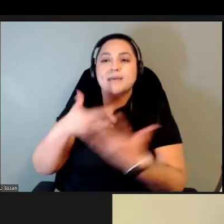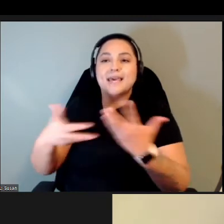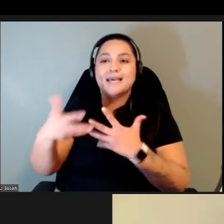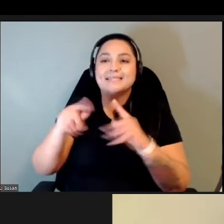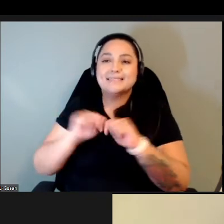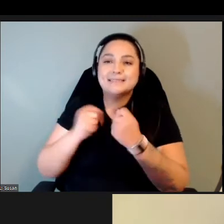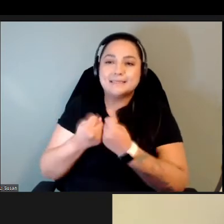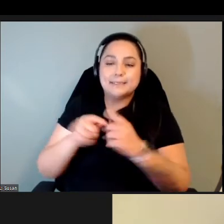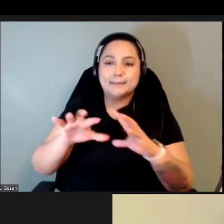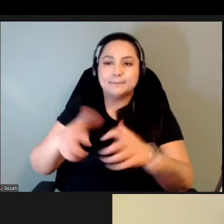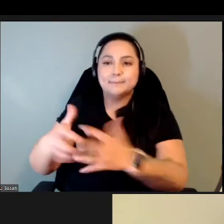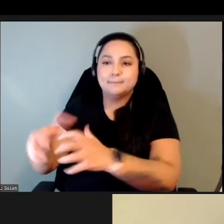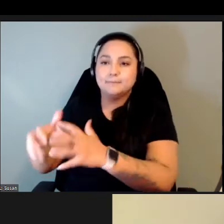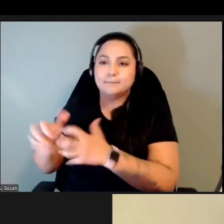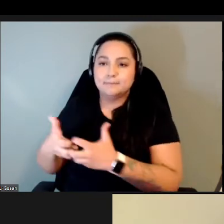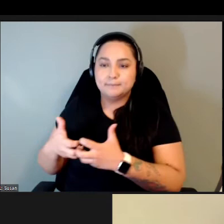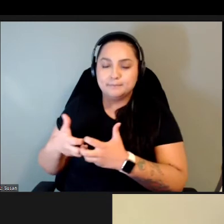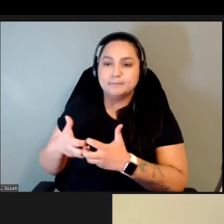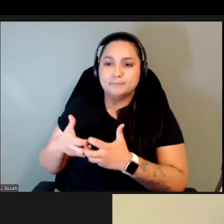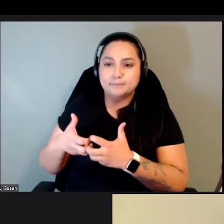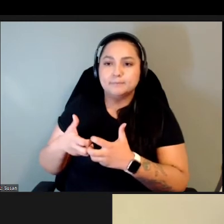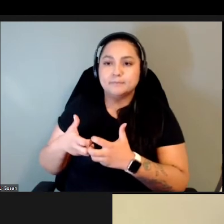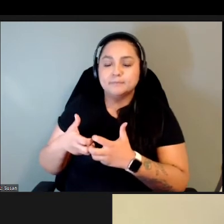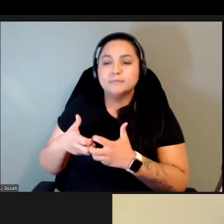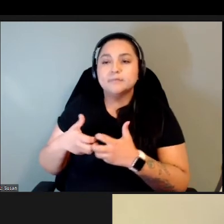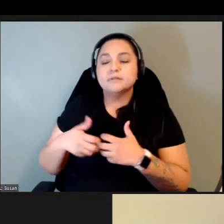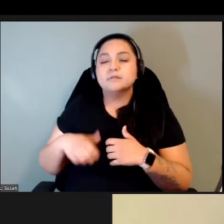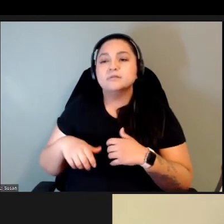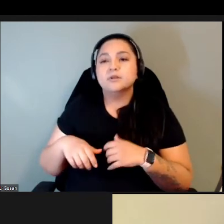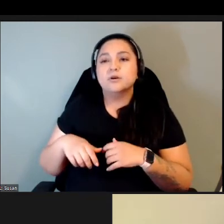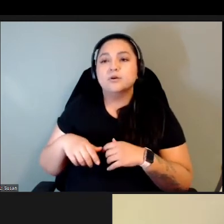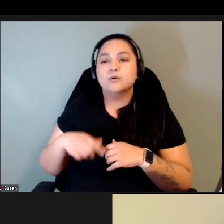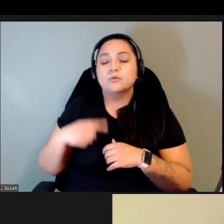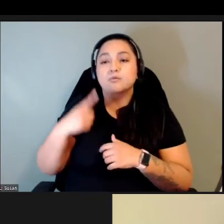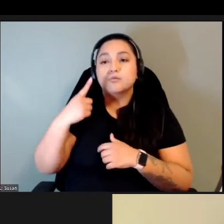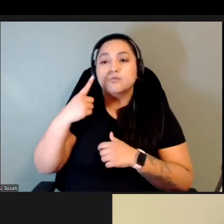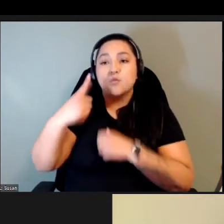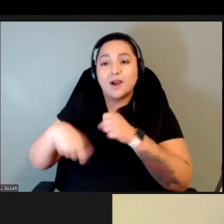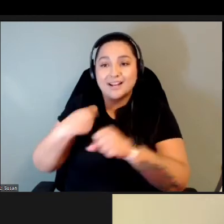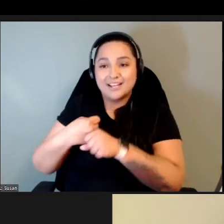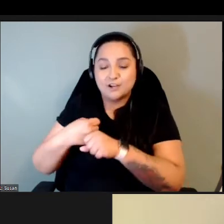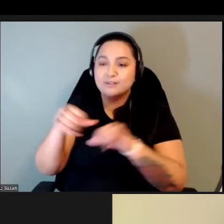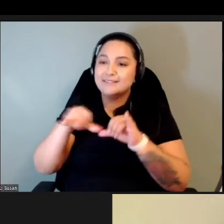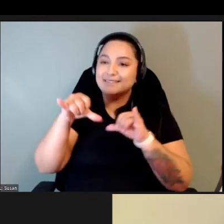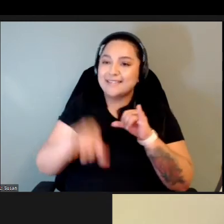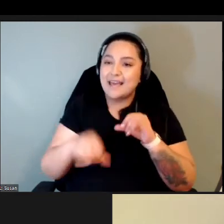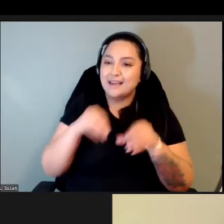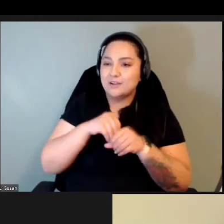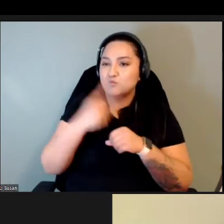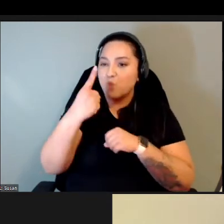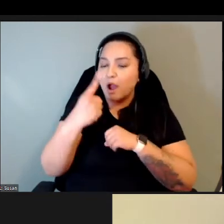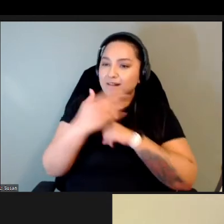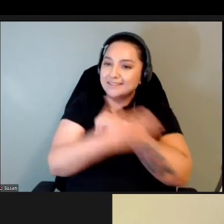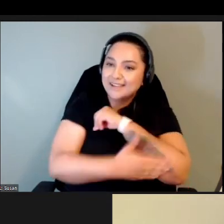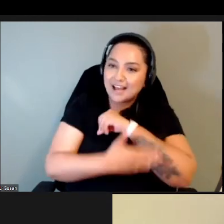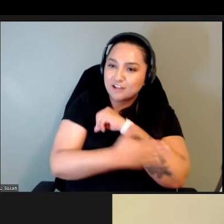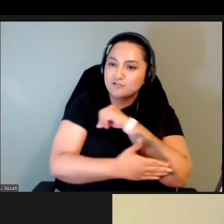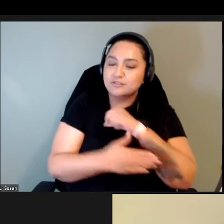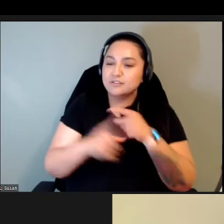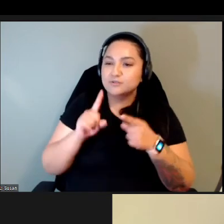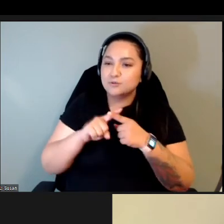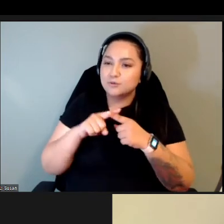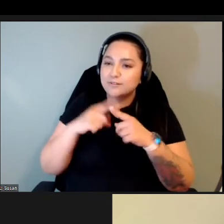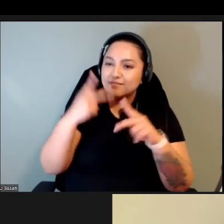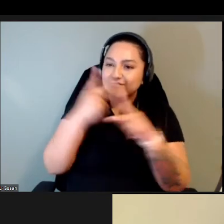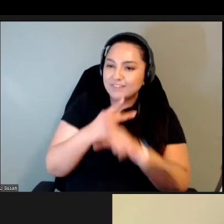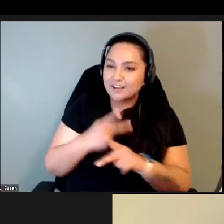stay each year in one country, so they can really understand the context and be able to understand the